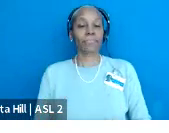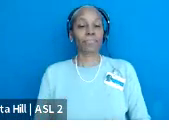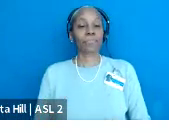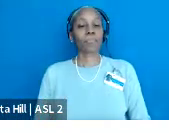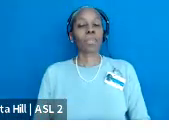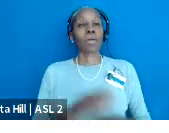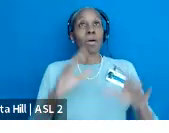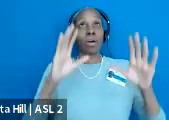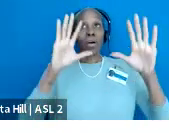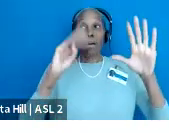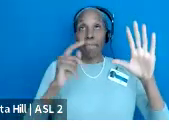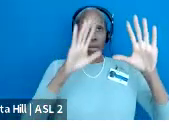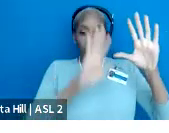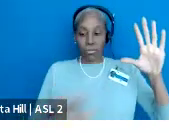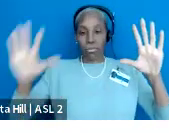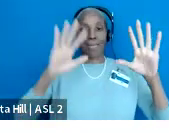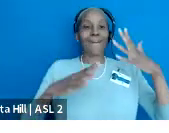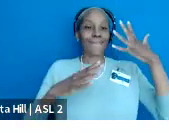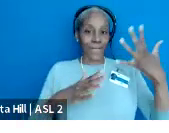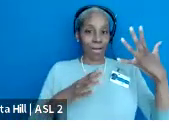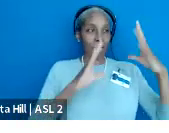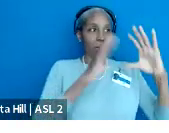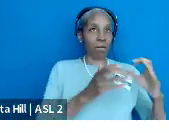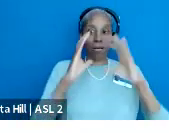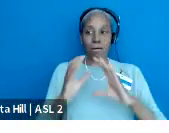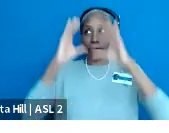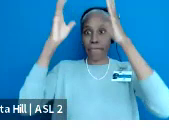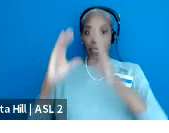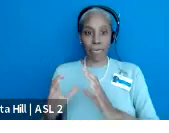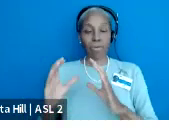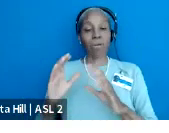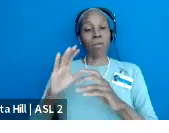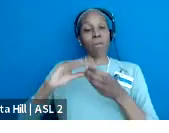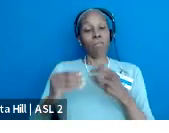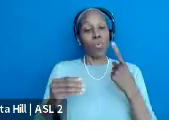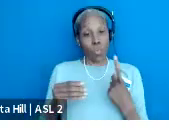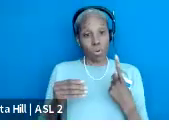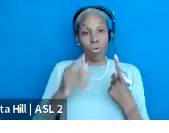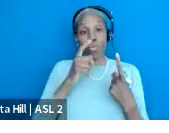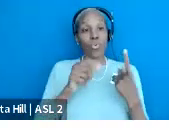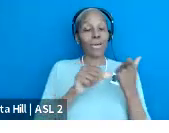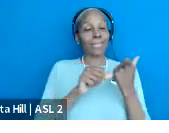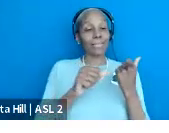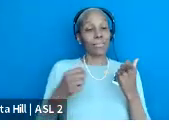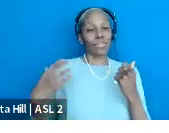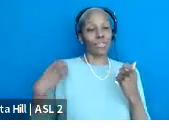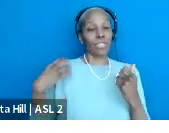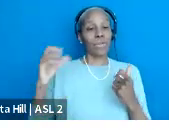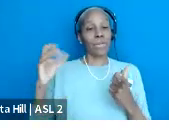This map breaks down the 5 Justice Center regions across the state. Region 1 is covered by Assistant Chief Carol